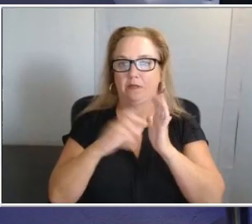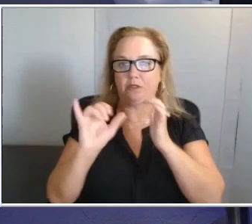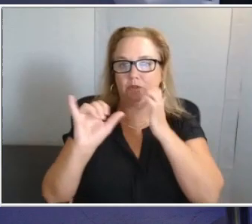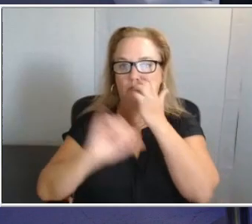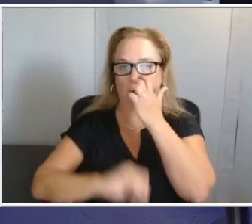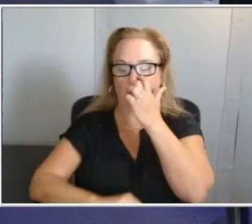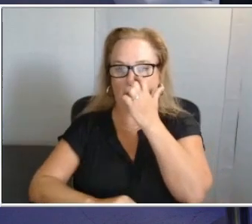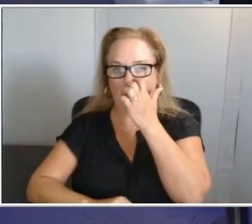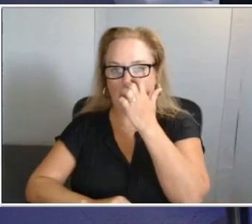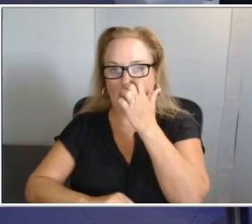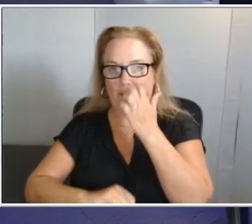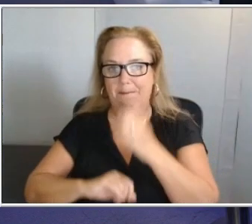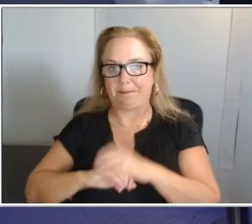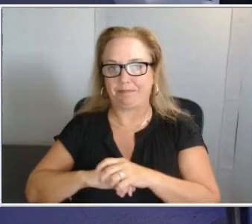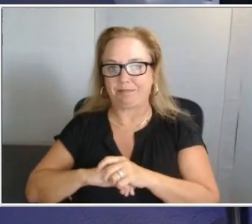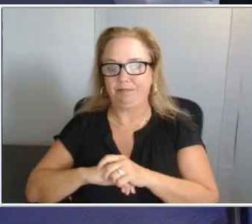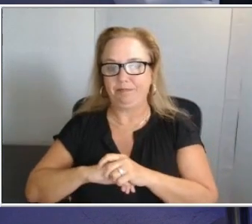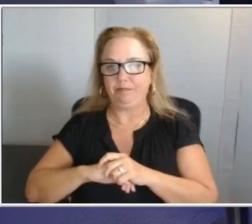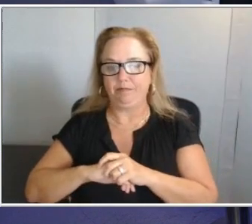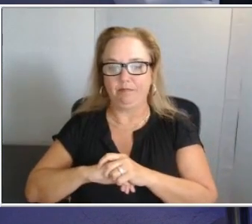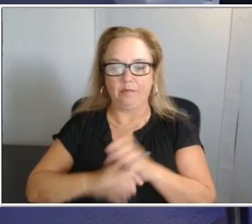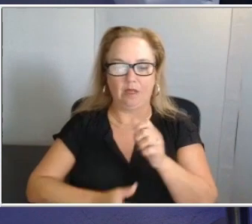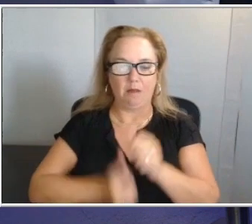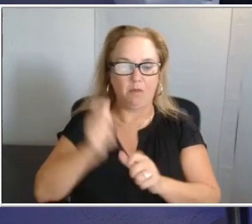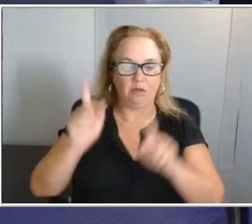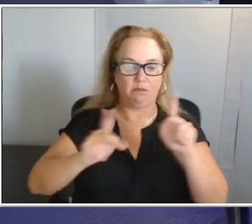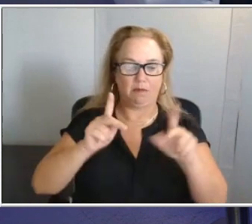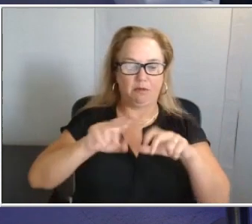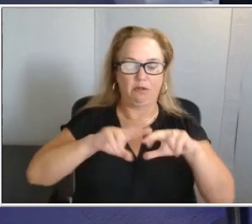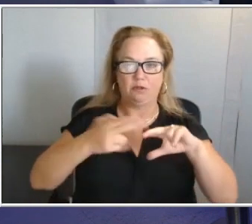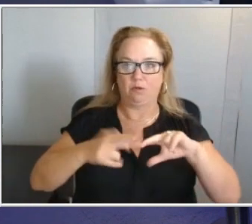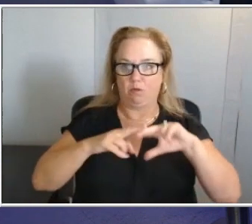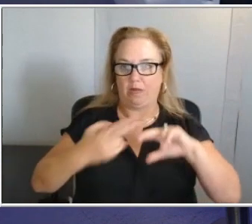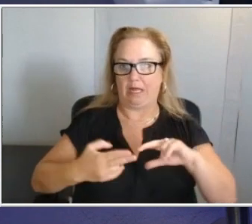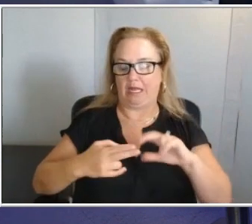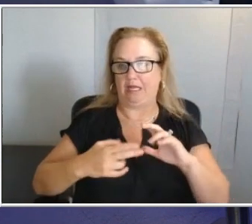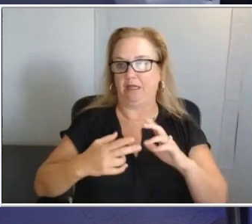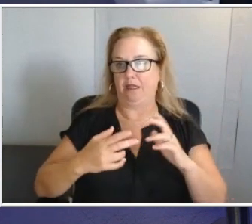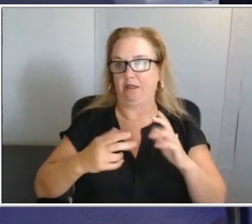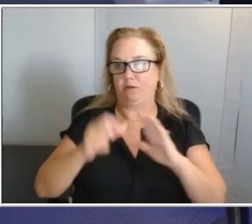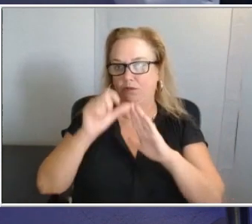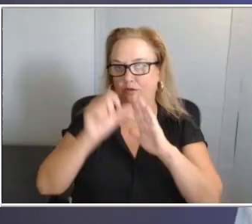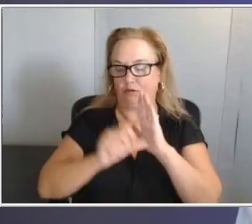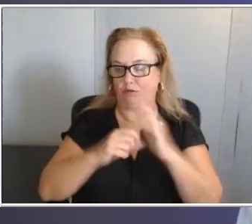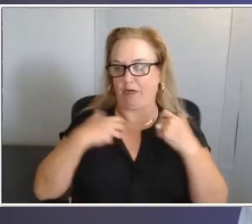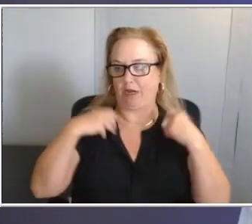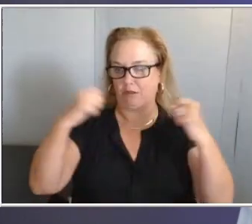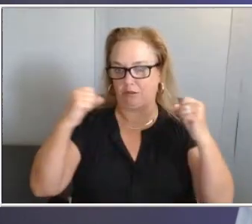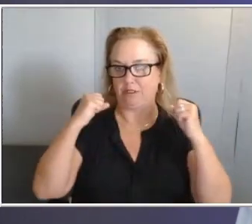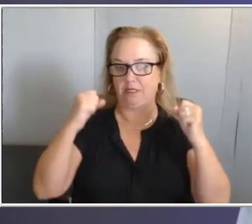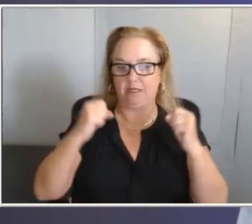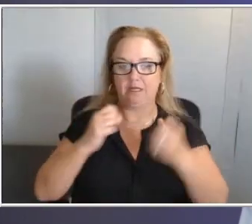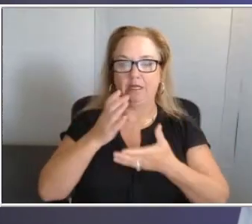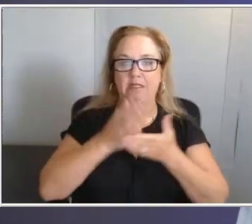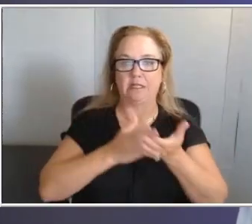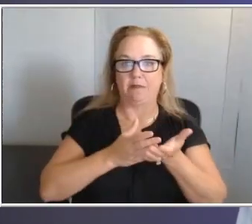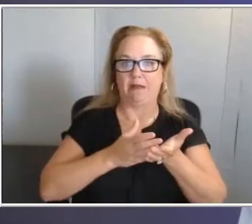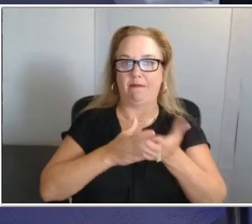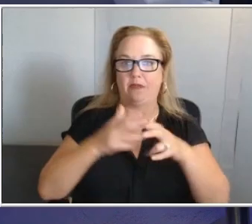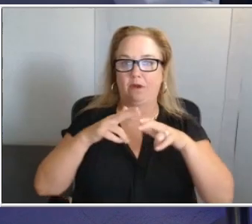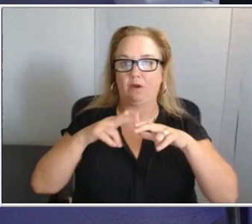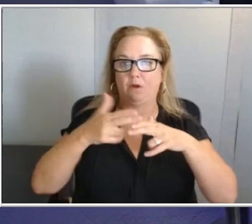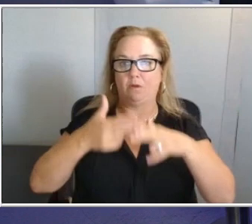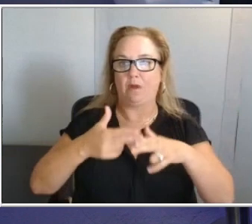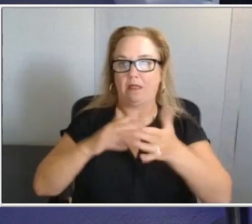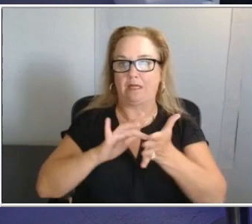would they have? Most people do lose weight through exercise or the surgery. Right. Some of them have the weight loss medications now. Yes. And they